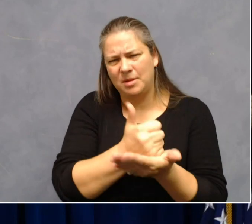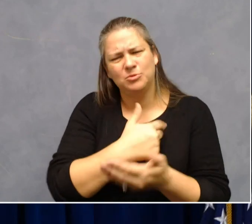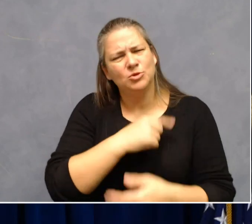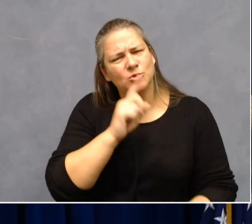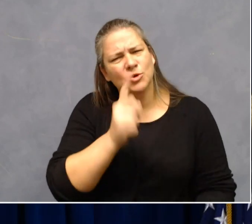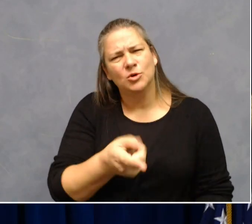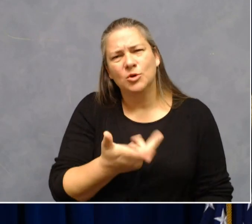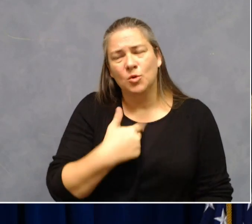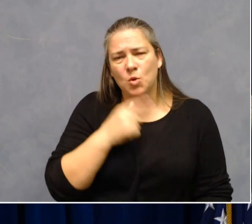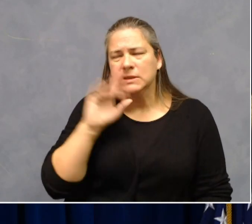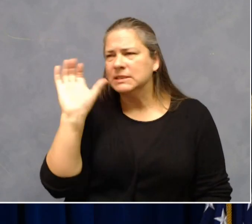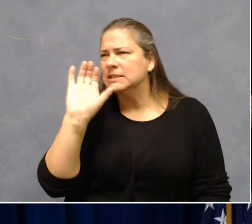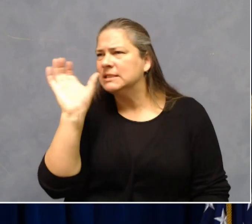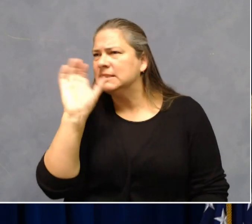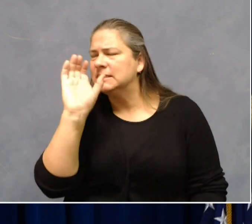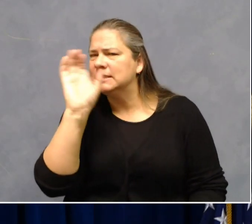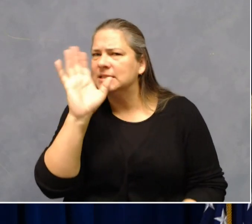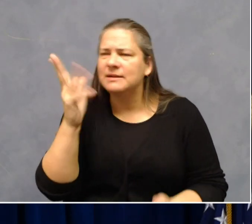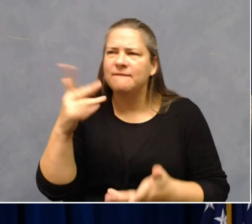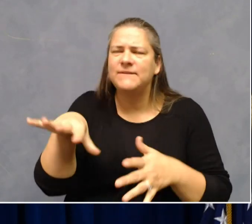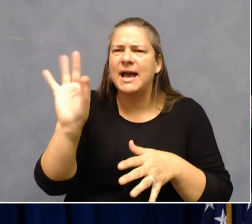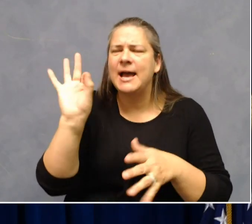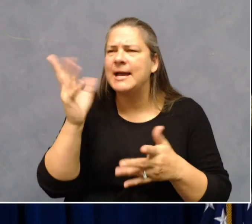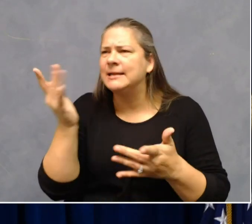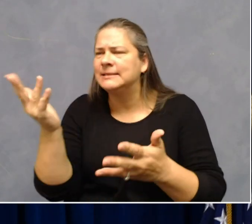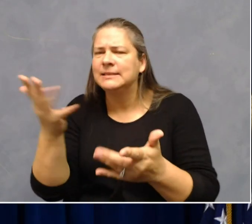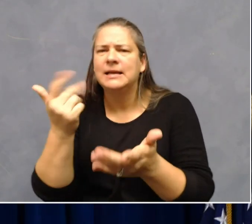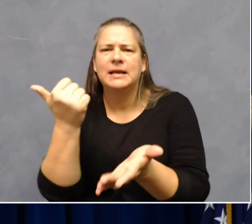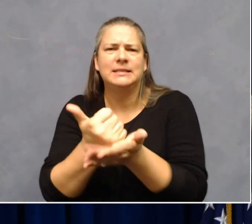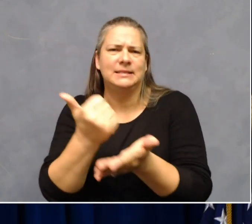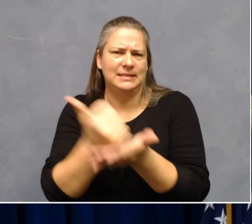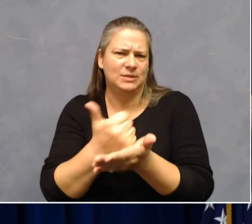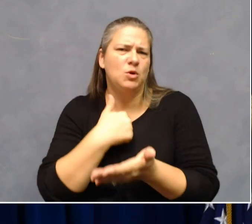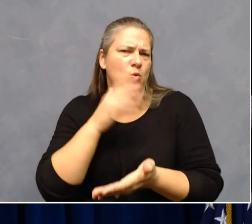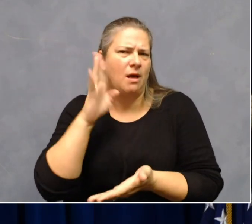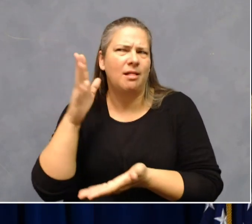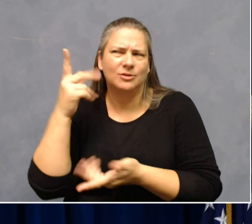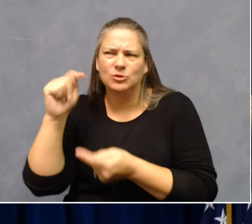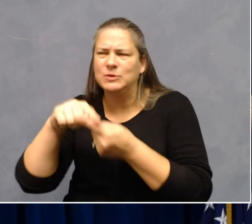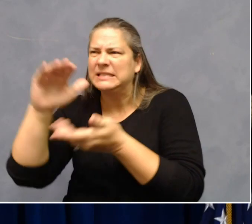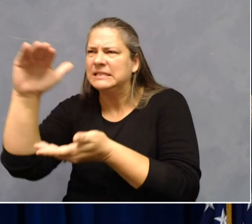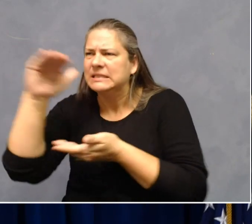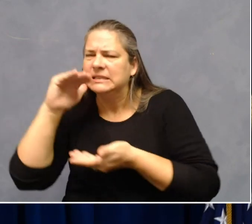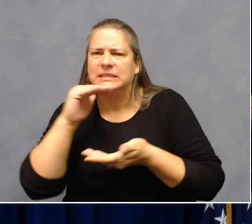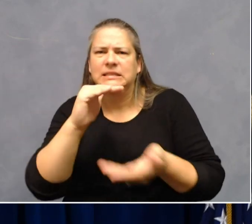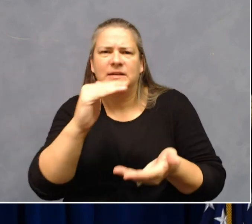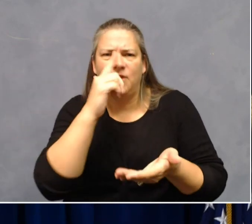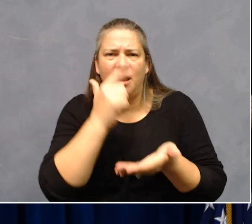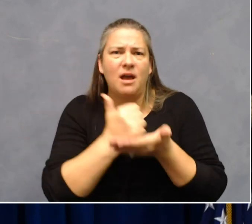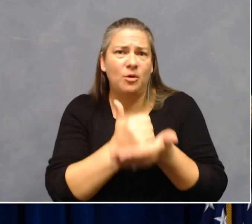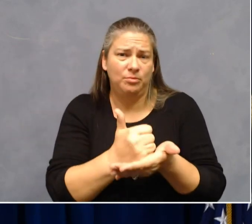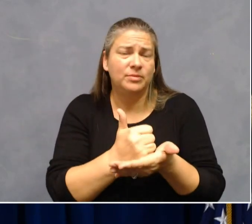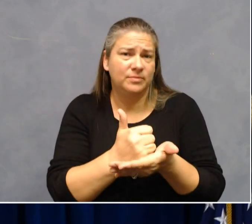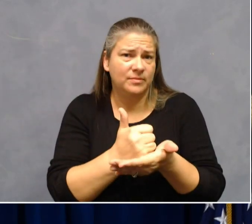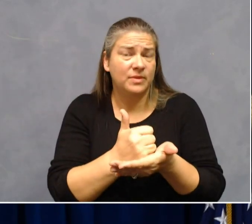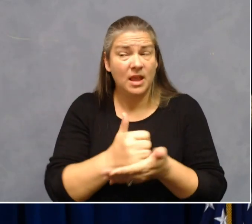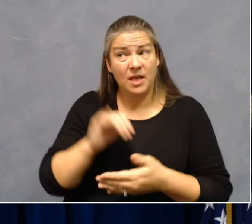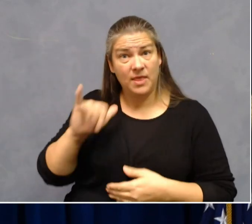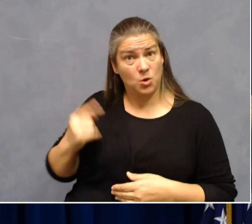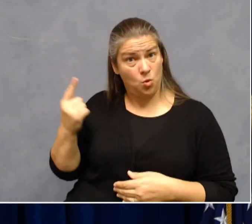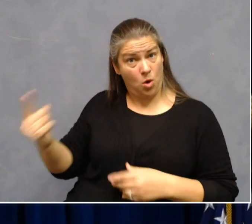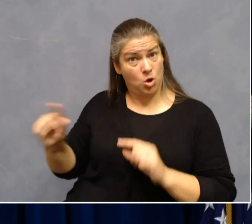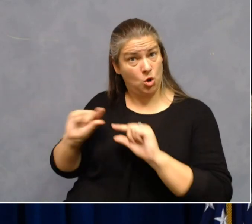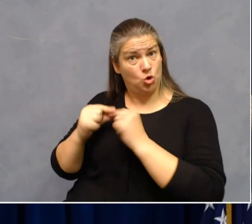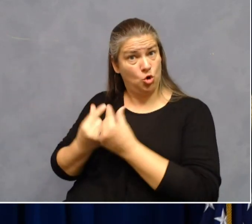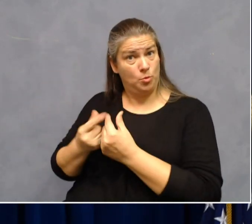to try to provide that assistance. Remember, this isn't the only group that can provide assistance. There's also the Team